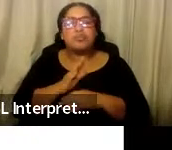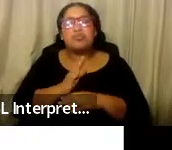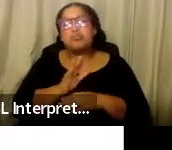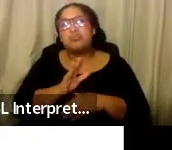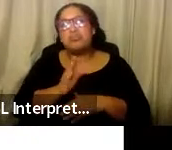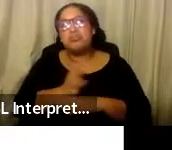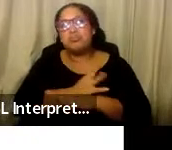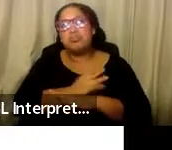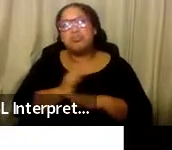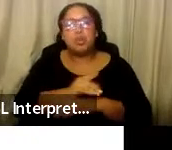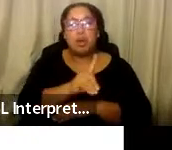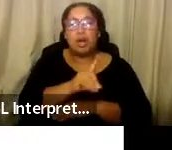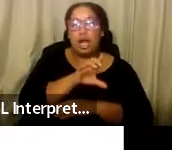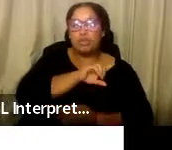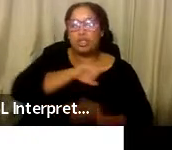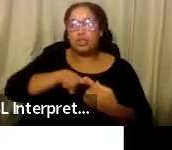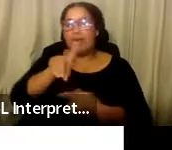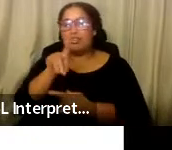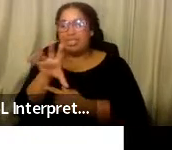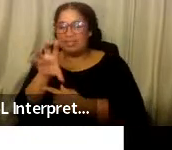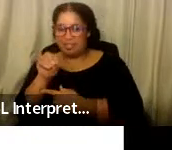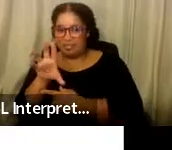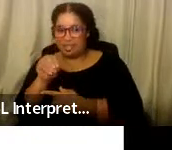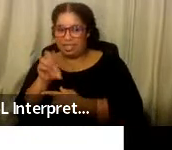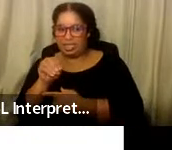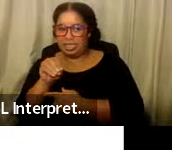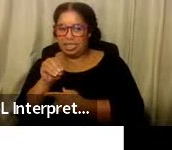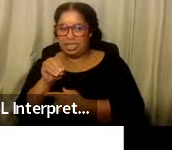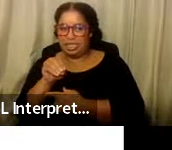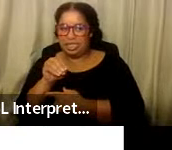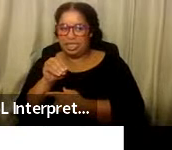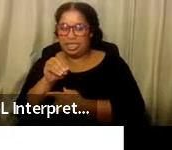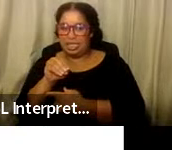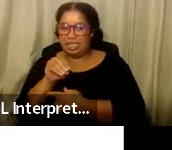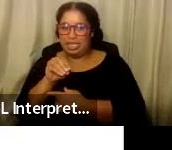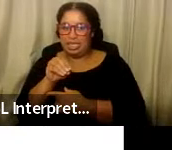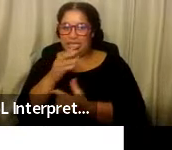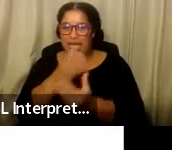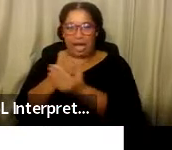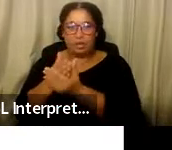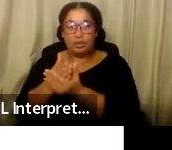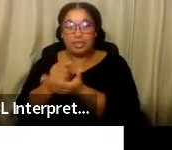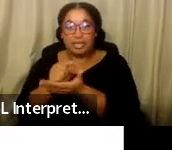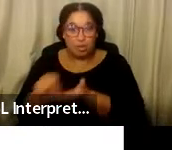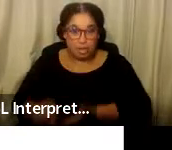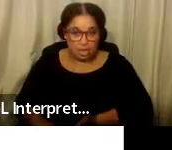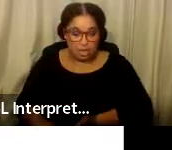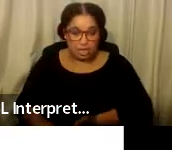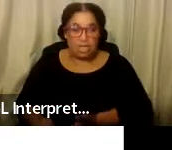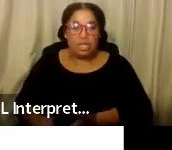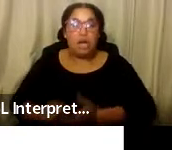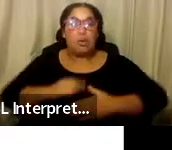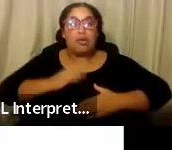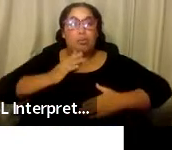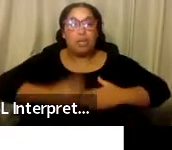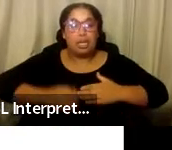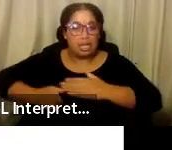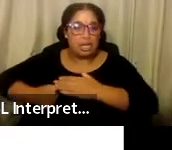from 100 to 150 cases were assigned to us per week, and we completed,